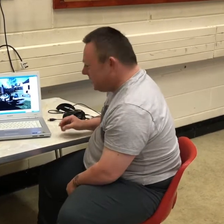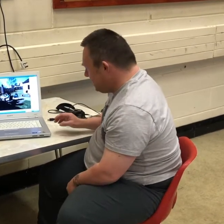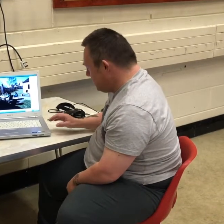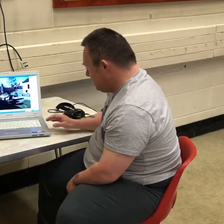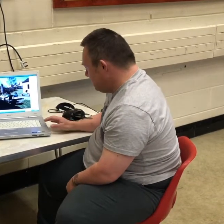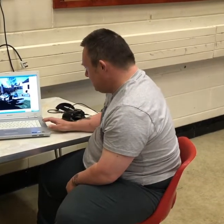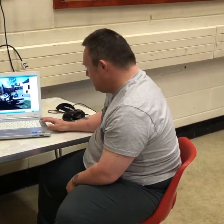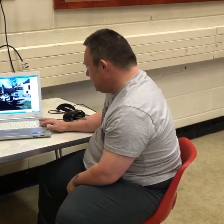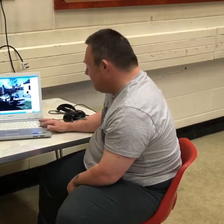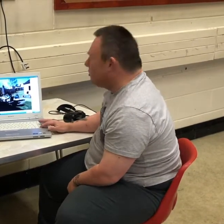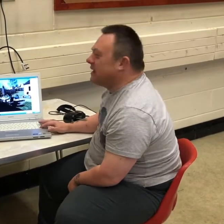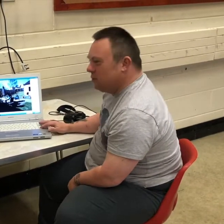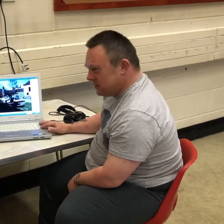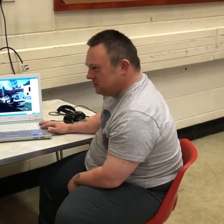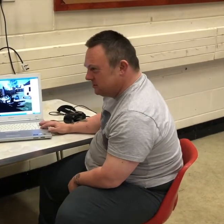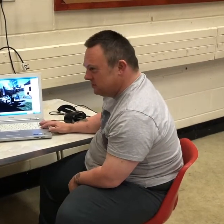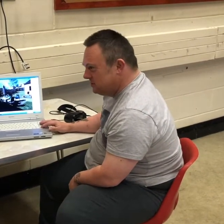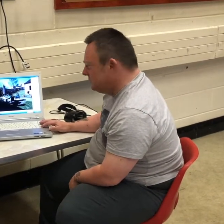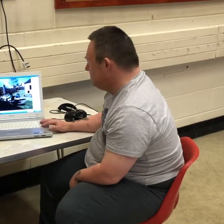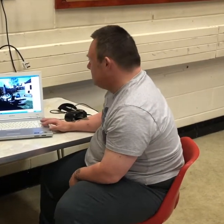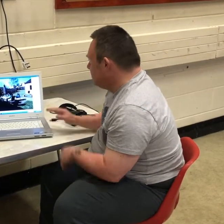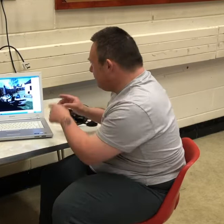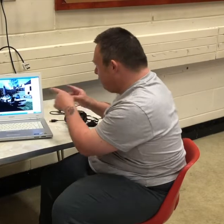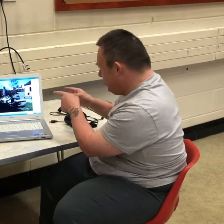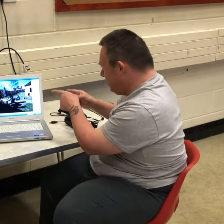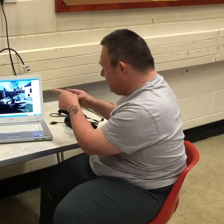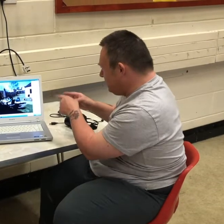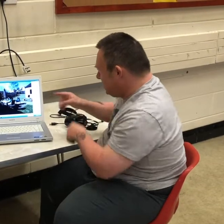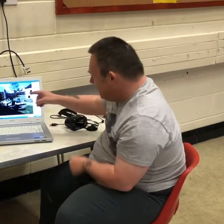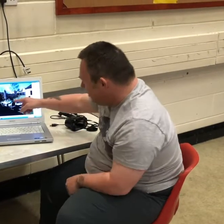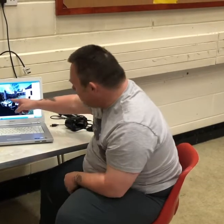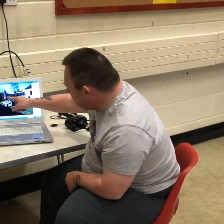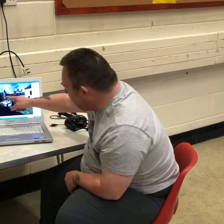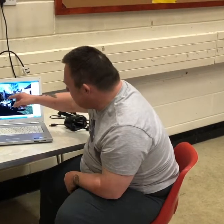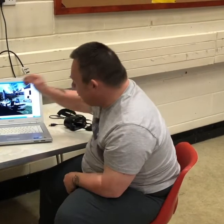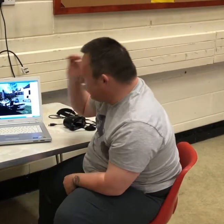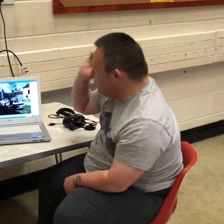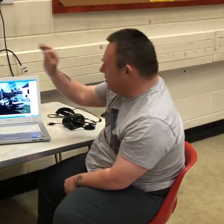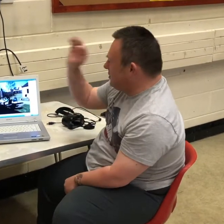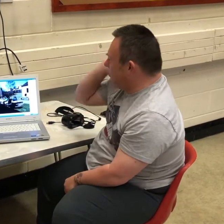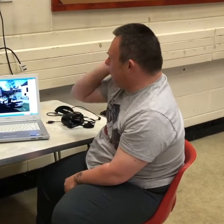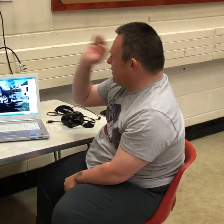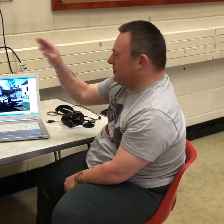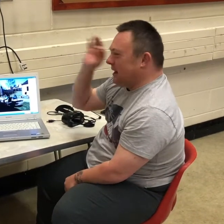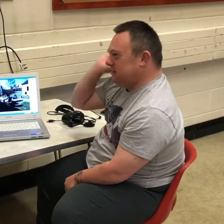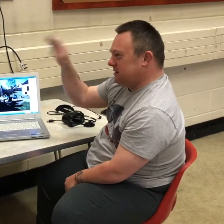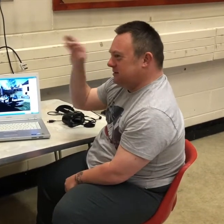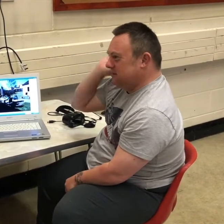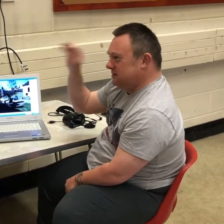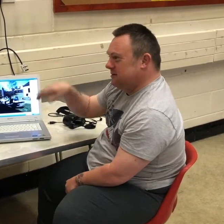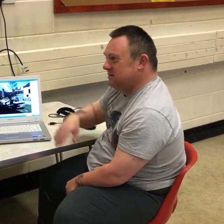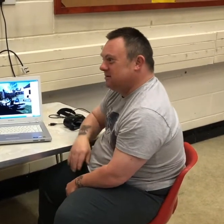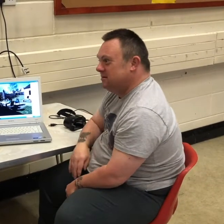your house. Two's house. Ah, right. Two good. And on to more music. I hope you enjoyed that